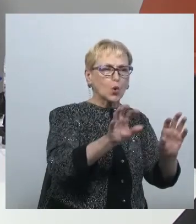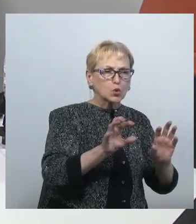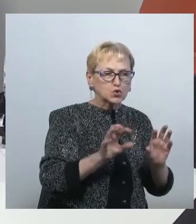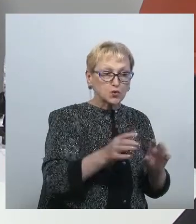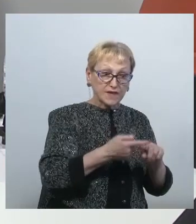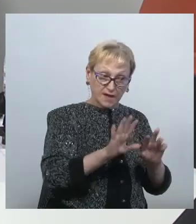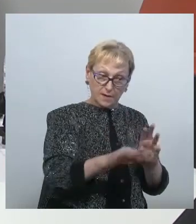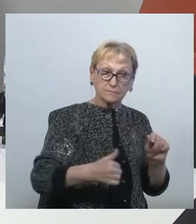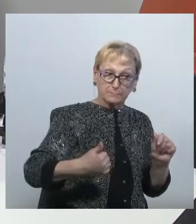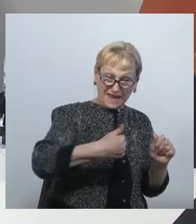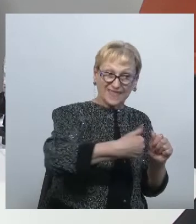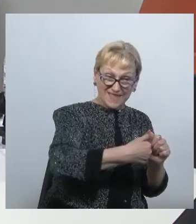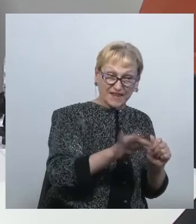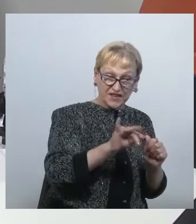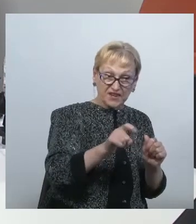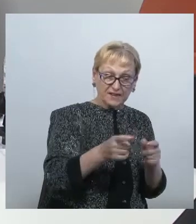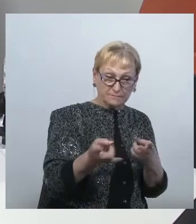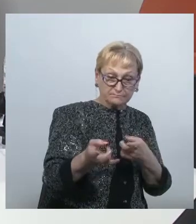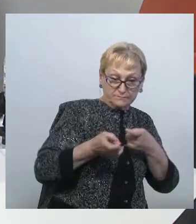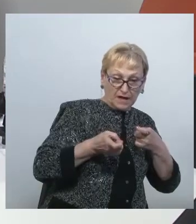example, if journalists fail